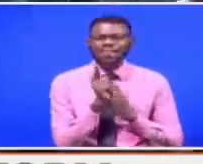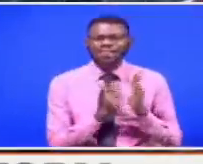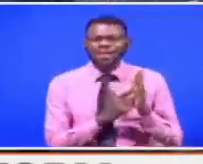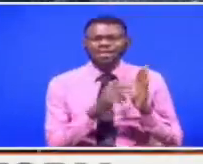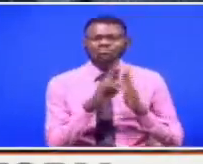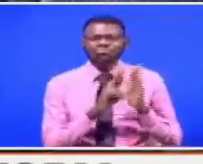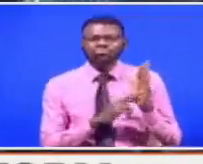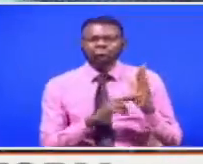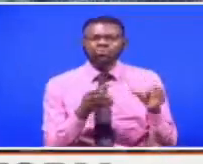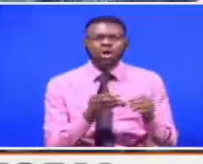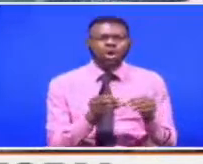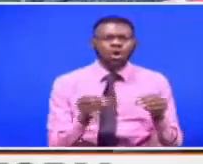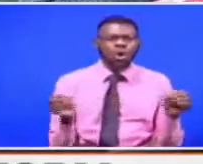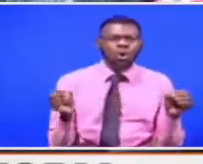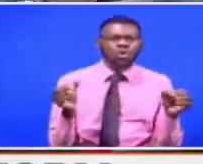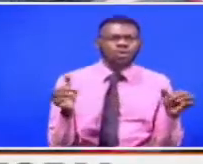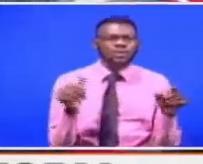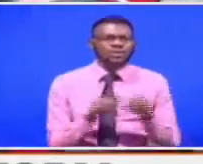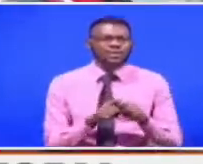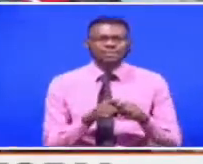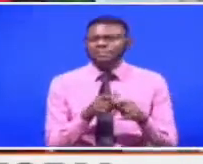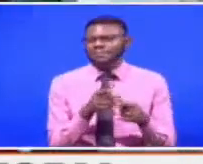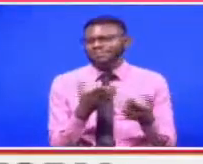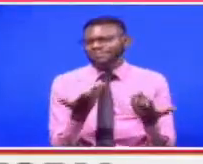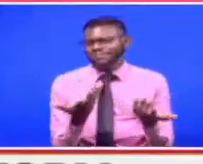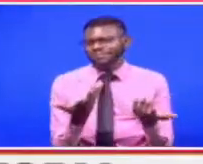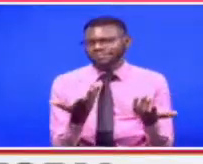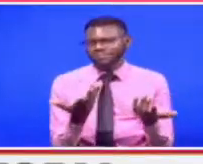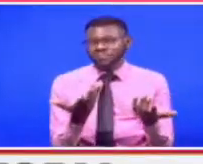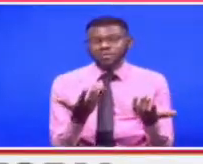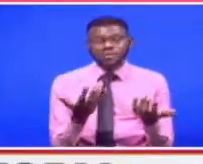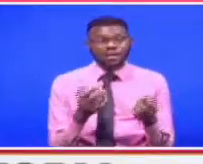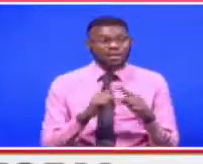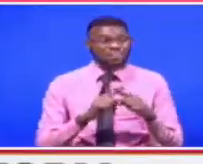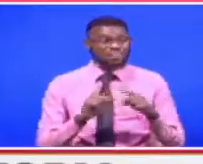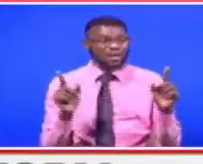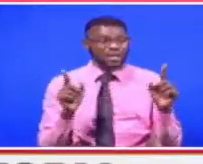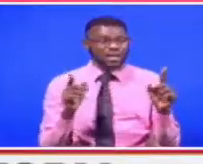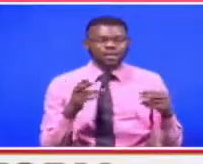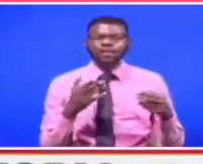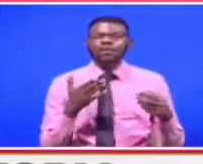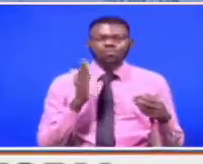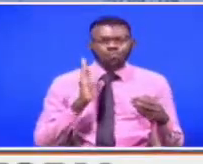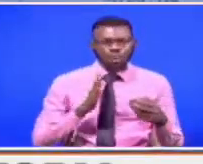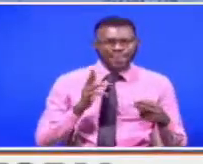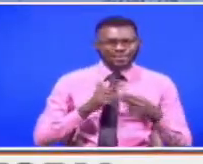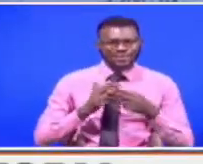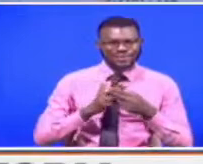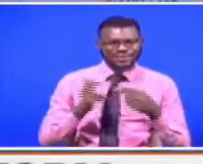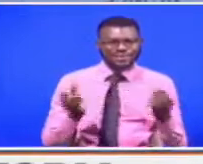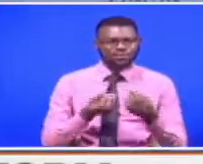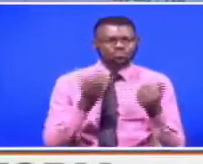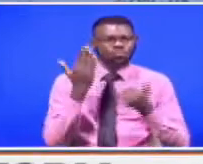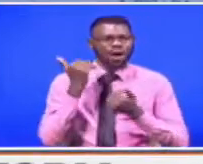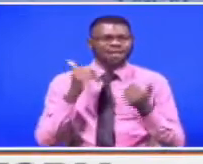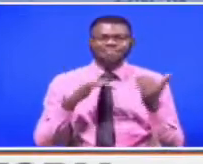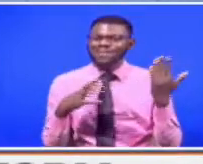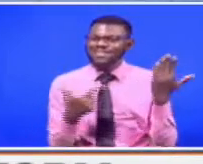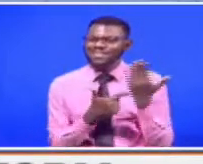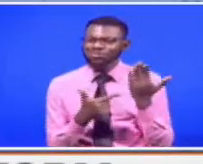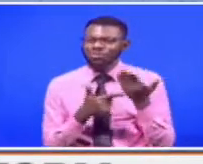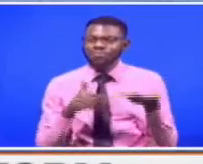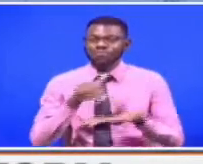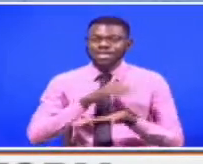physical appearances to buy and sell bonds. This could, however, soon be a thing of the past with the rollout of a digital